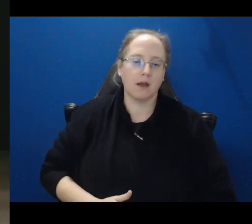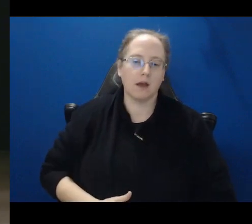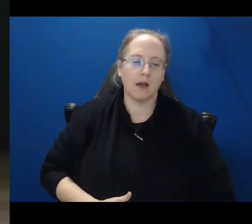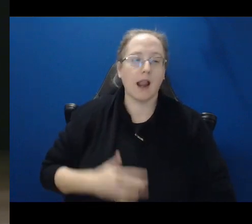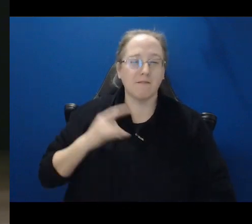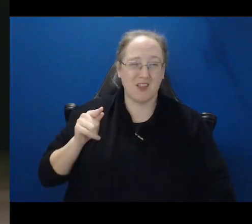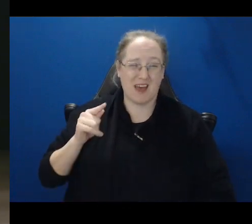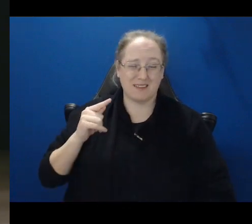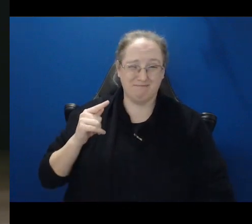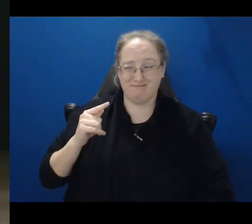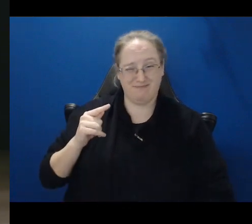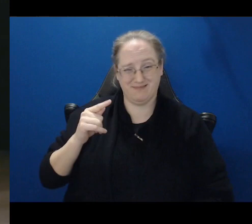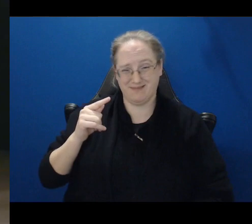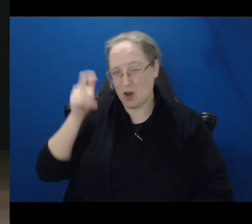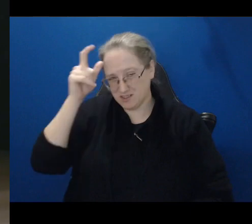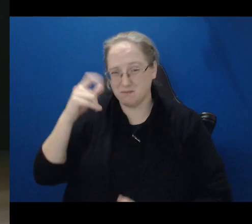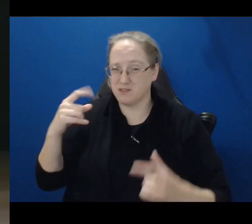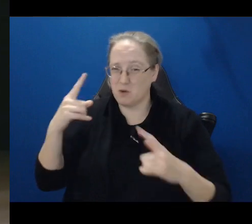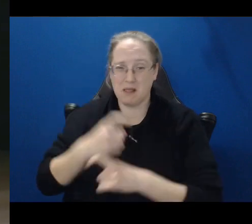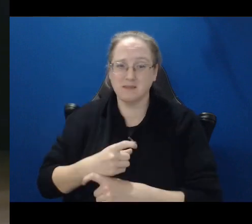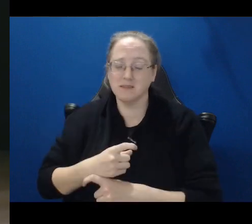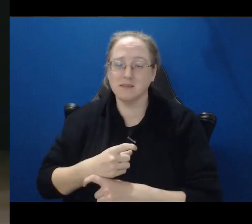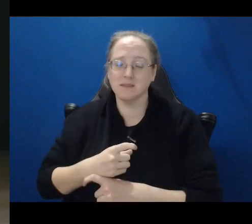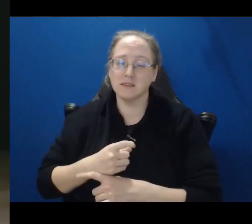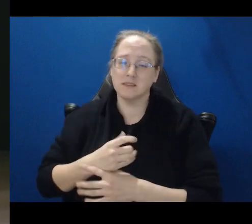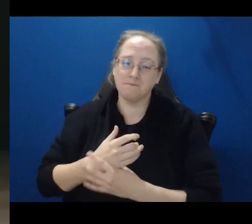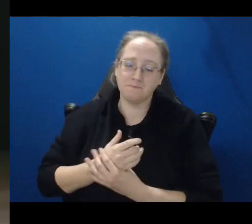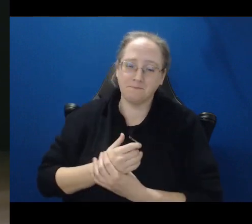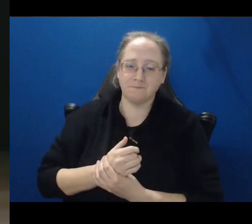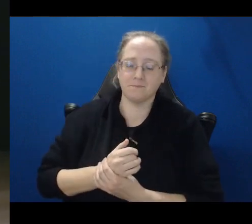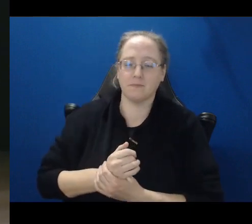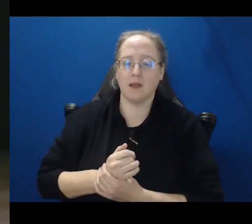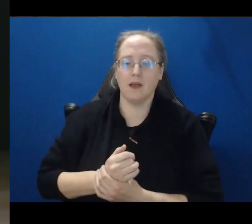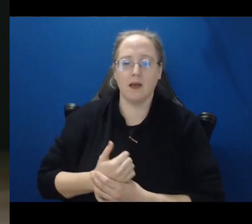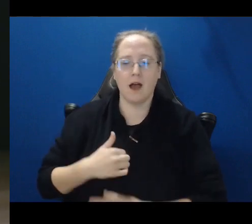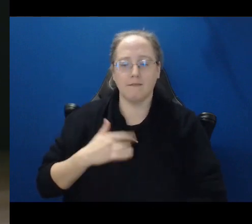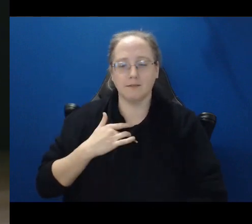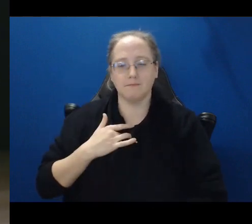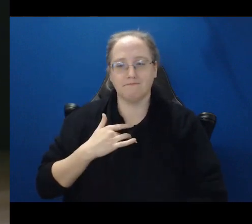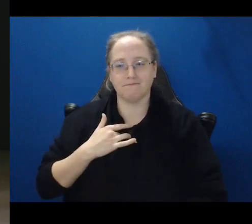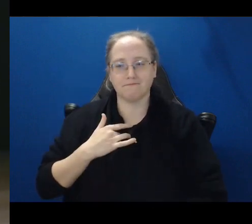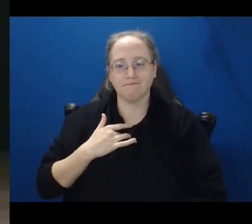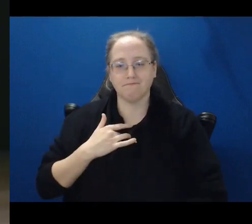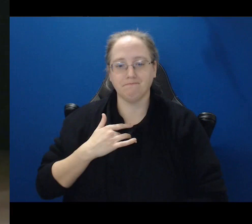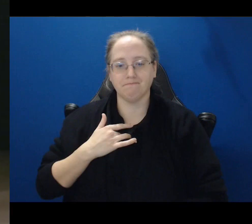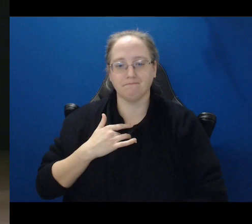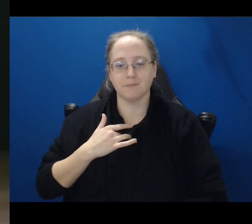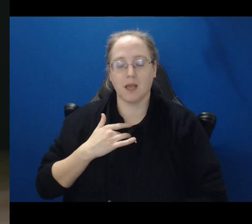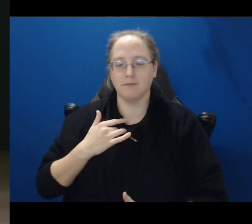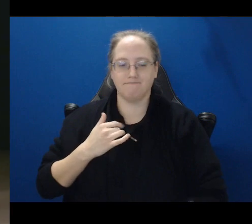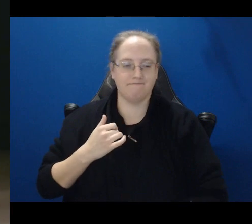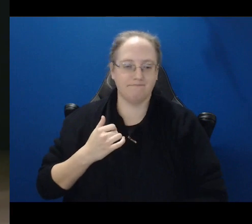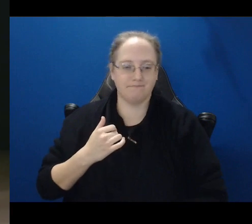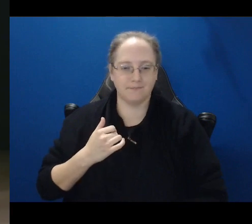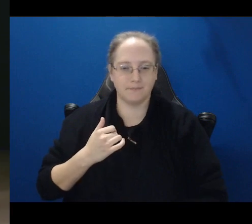because I feel, it's not for me to